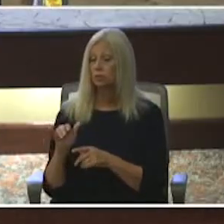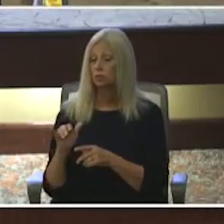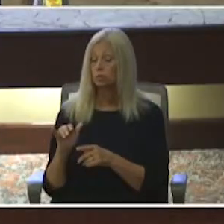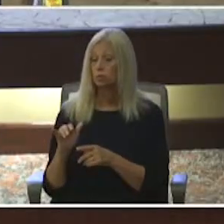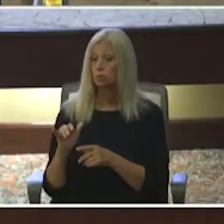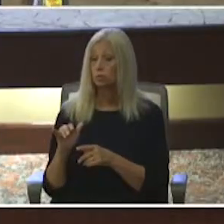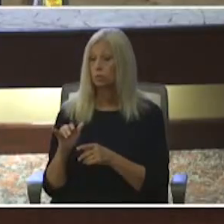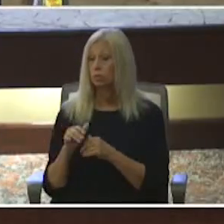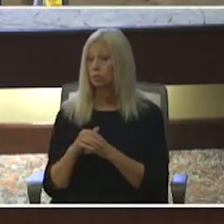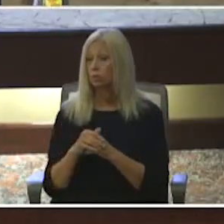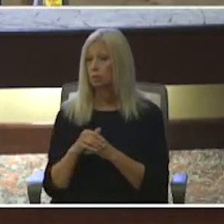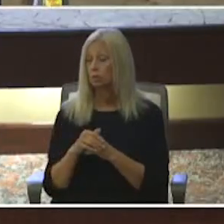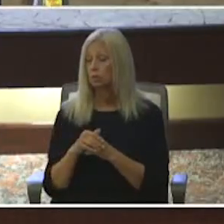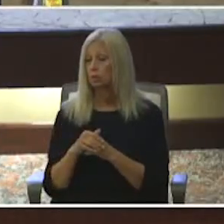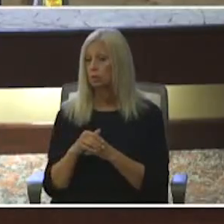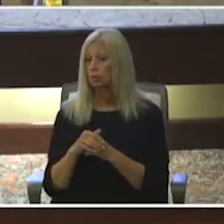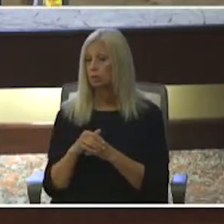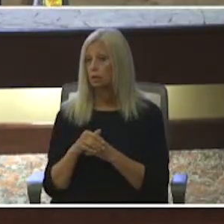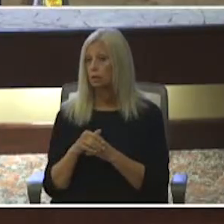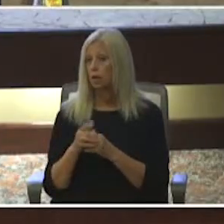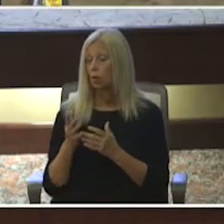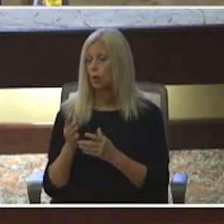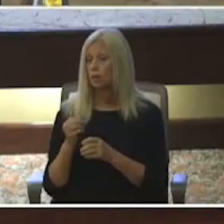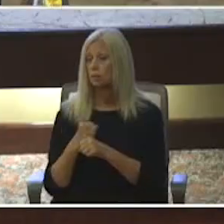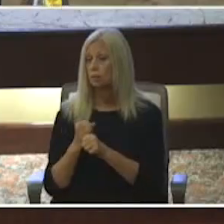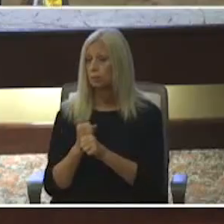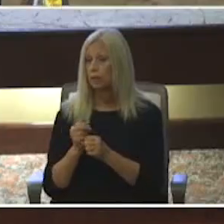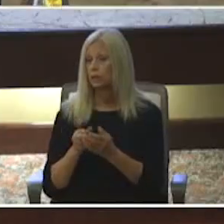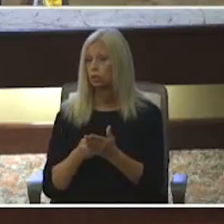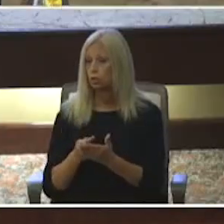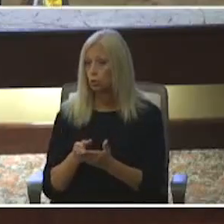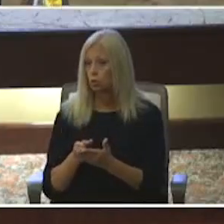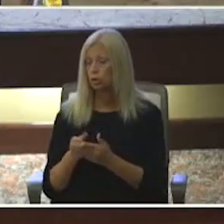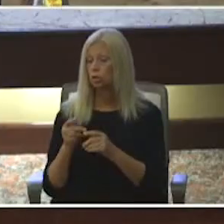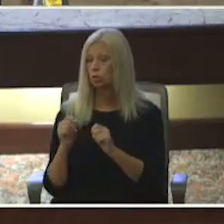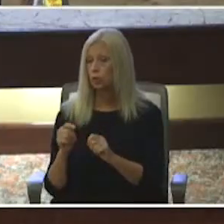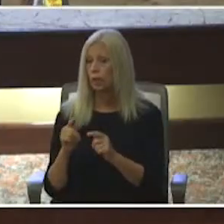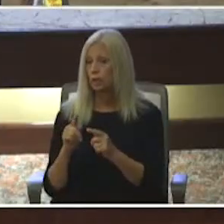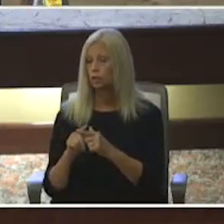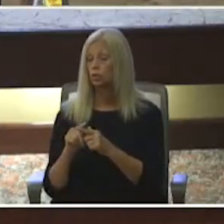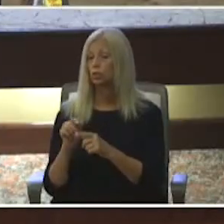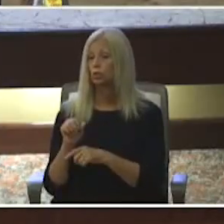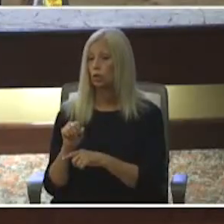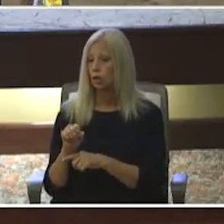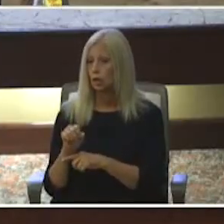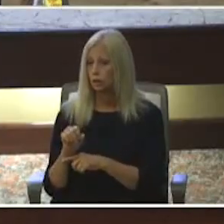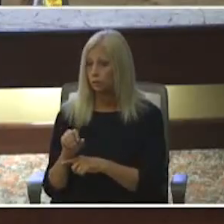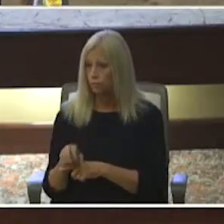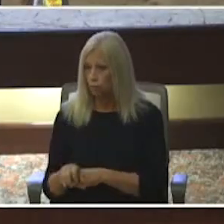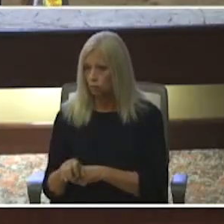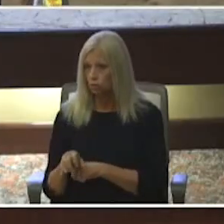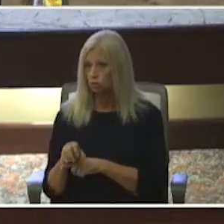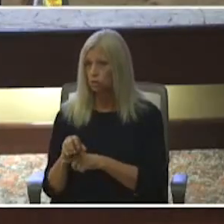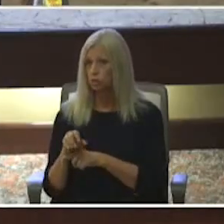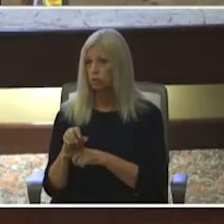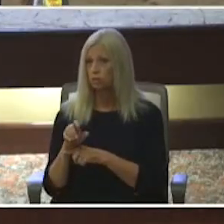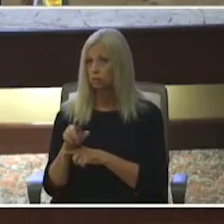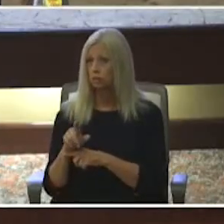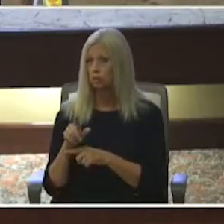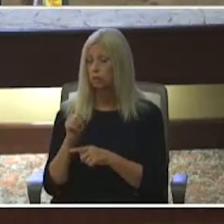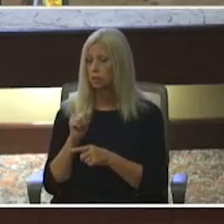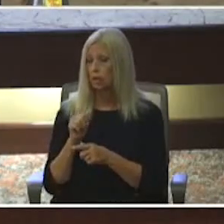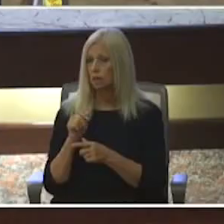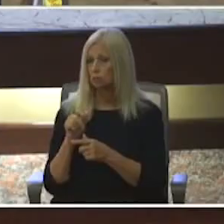to litigation potentially. And so I just wanted to make sure that in an attempt to enforce an ordinance, we wouldn't then be opening ourselves up to litigation.